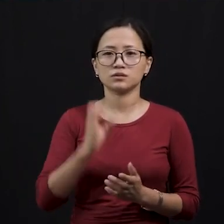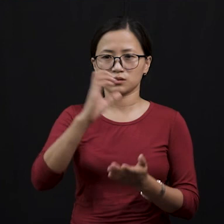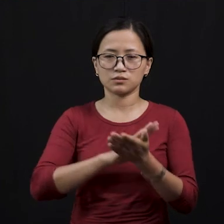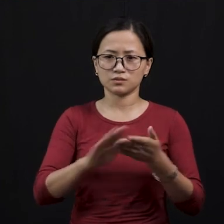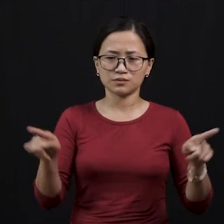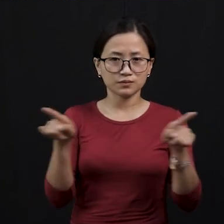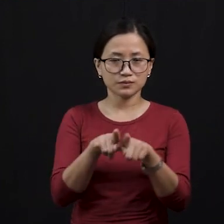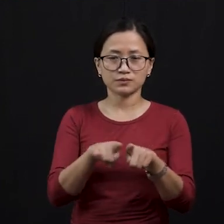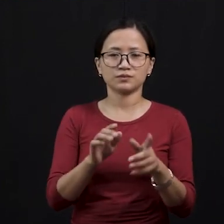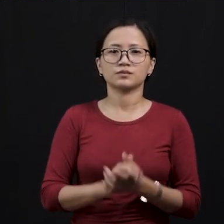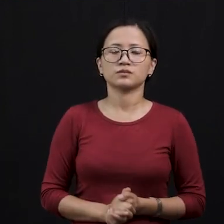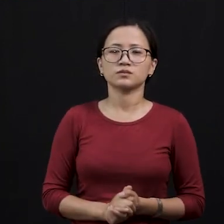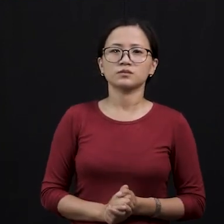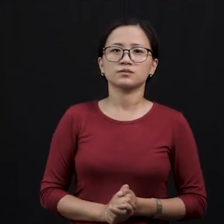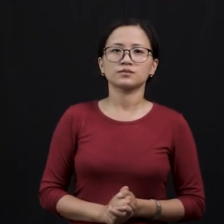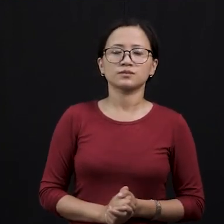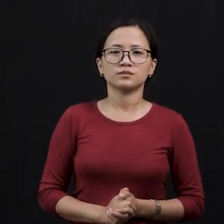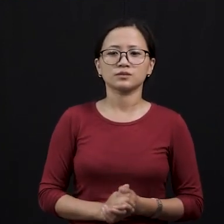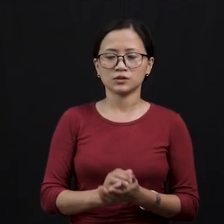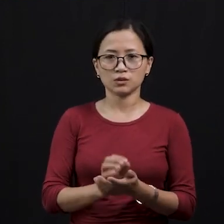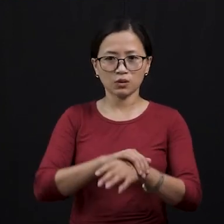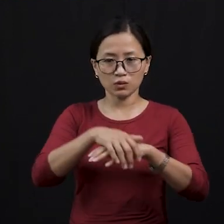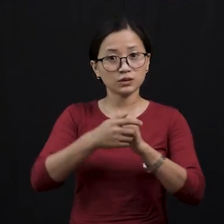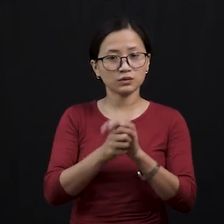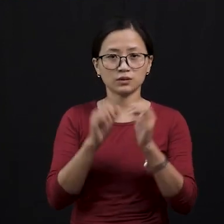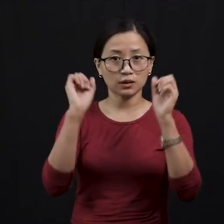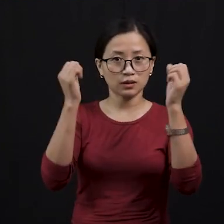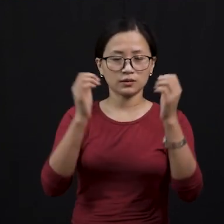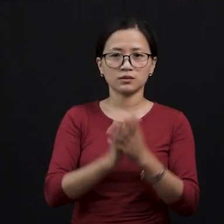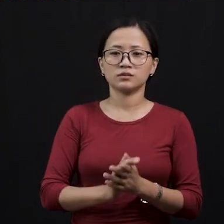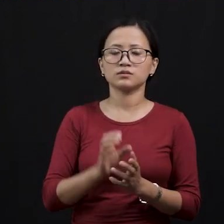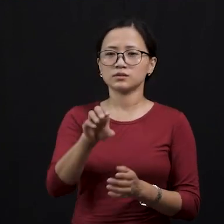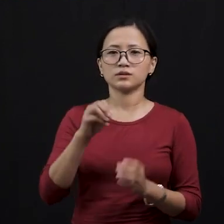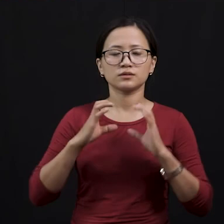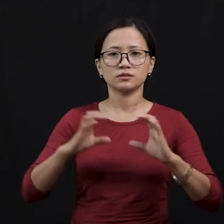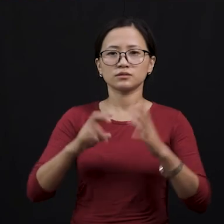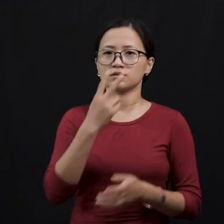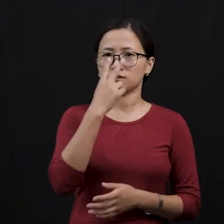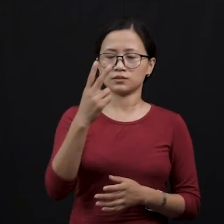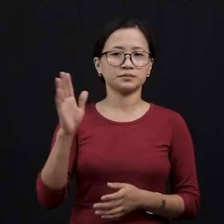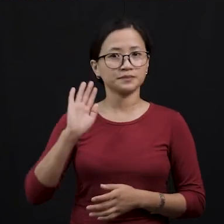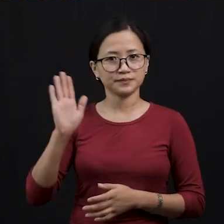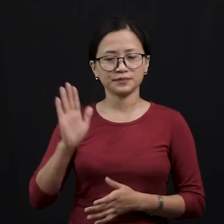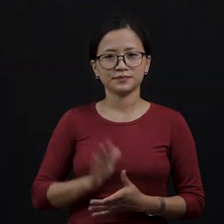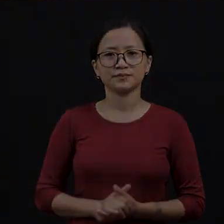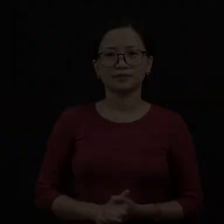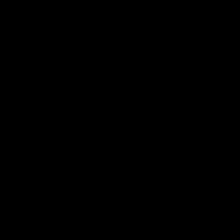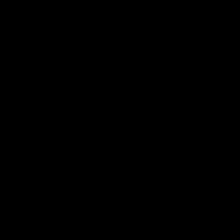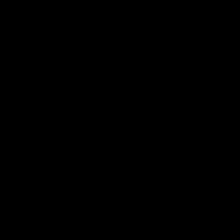chapter, okay? Until the next class, keep washing your hands. You take care and see you. Bye-bye.